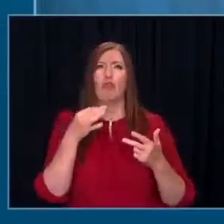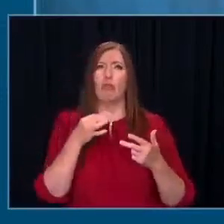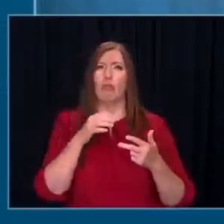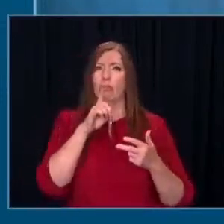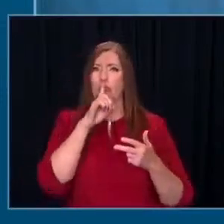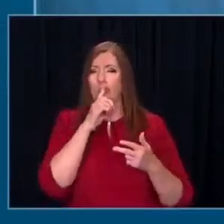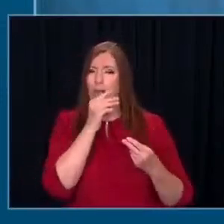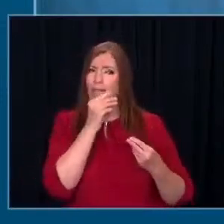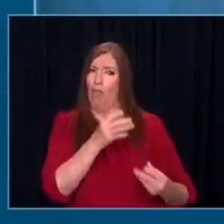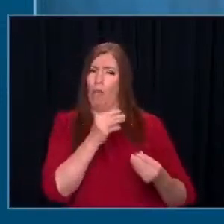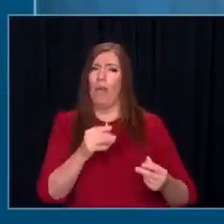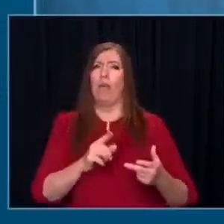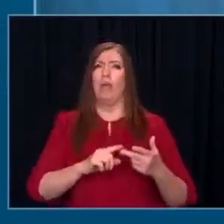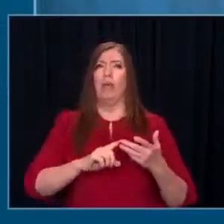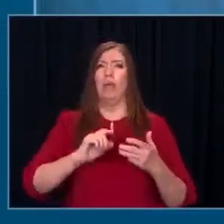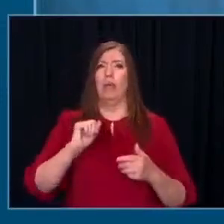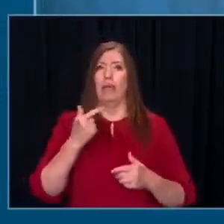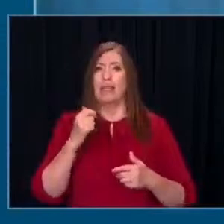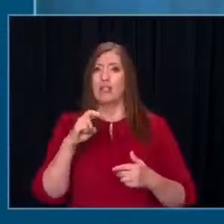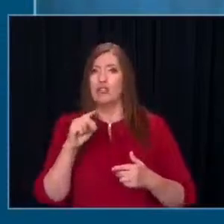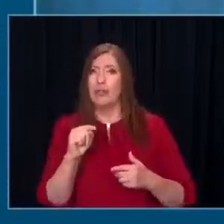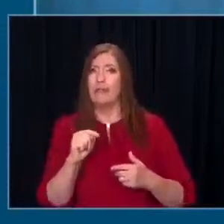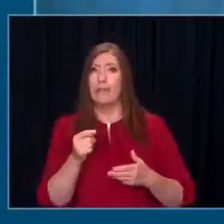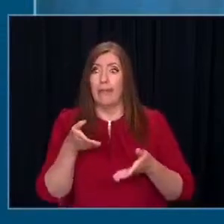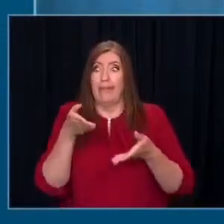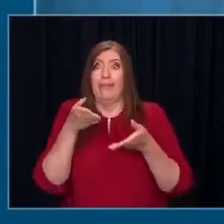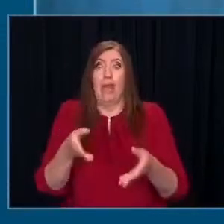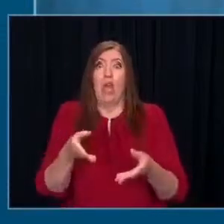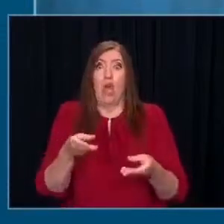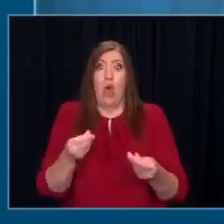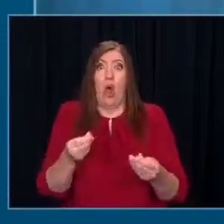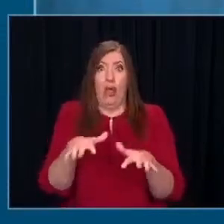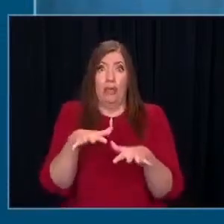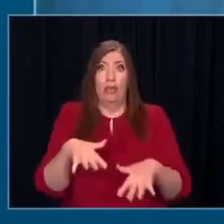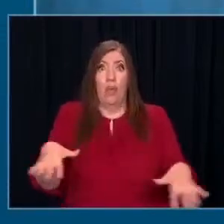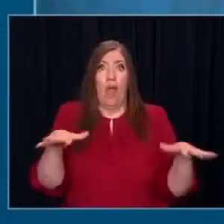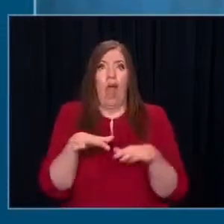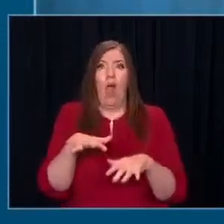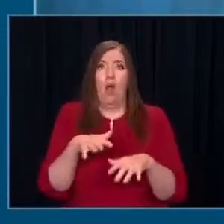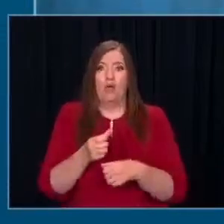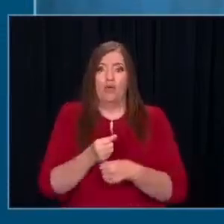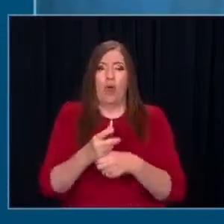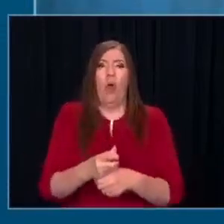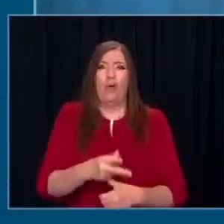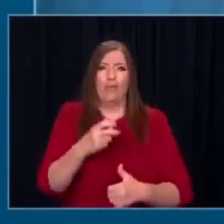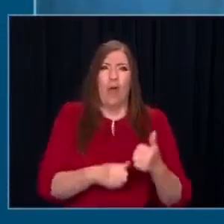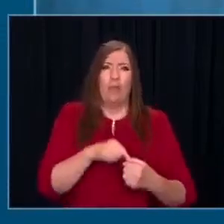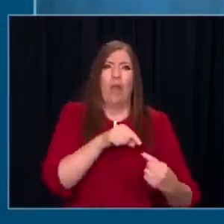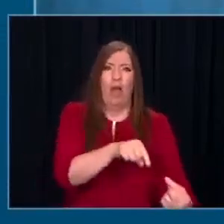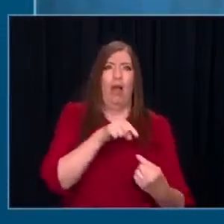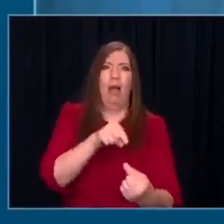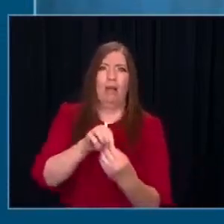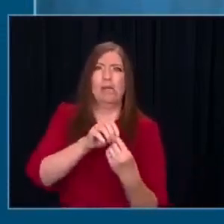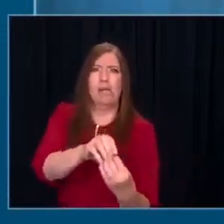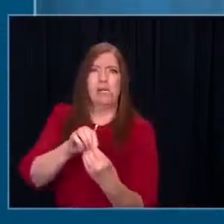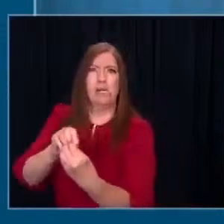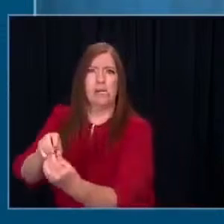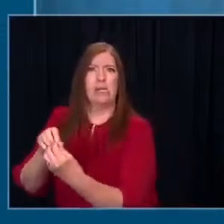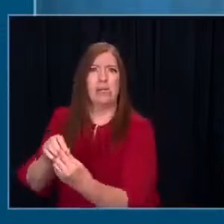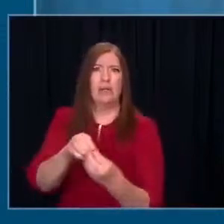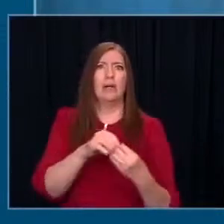and agents that were on the ground at that time that actually instigated and did things. We've actually had this. And one of the things